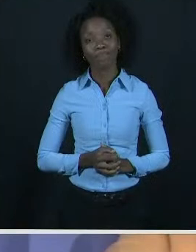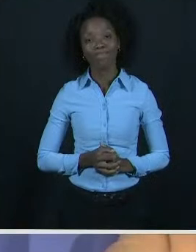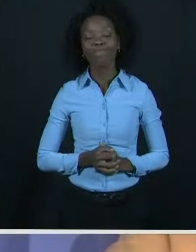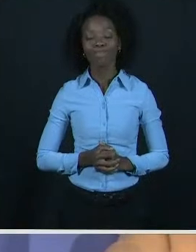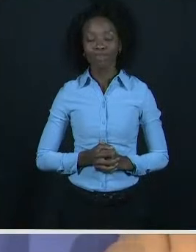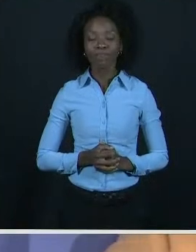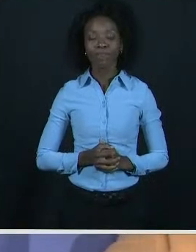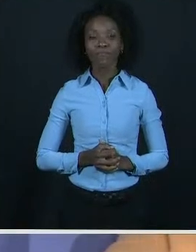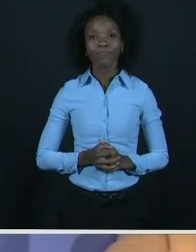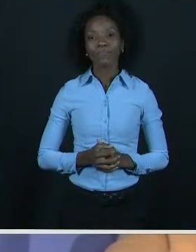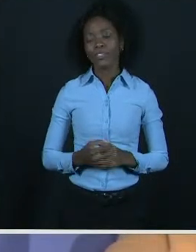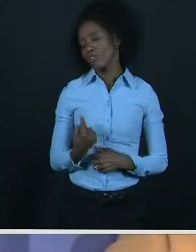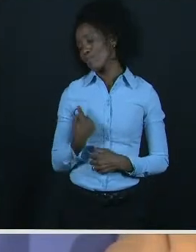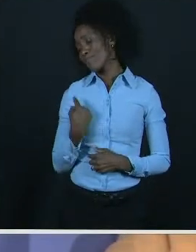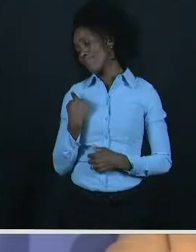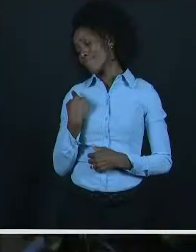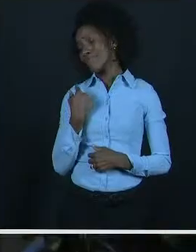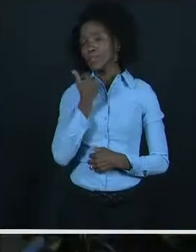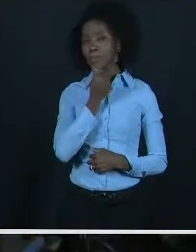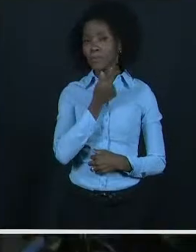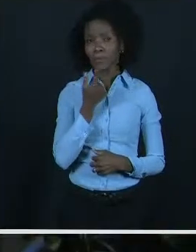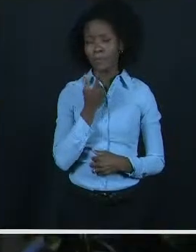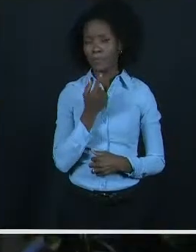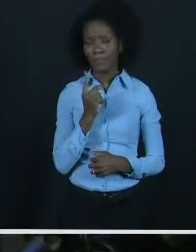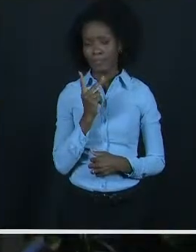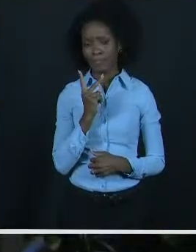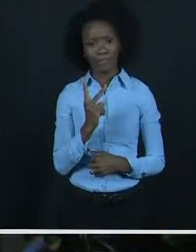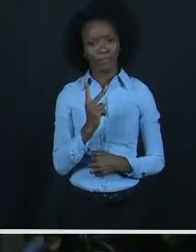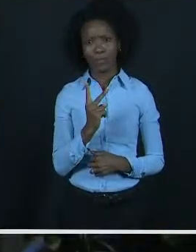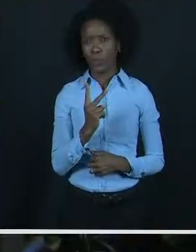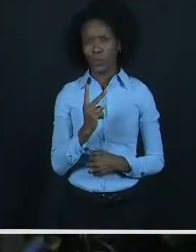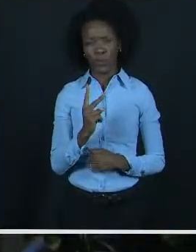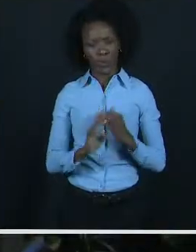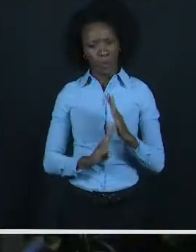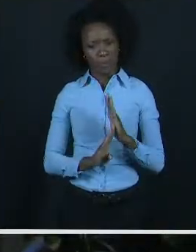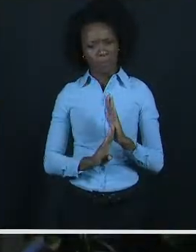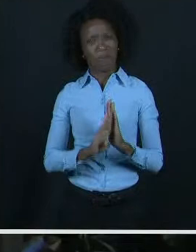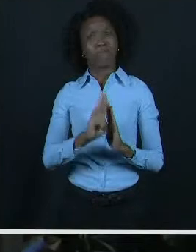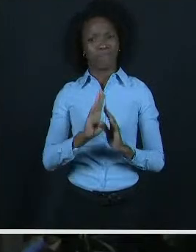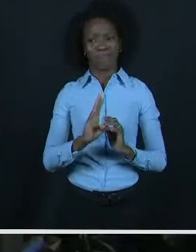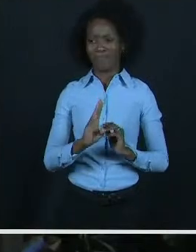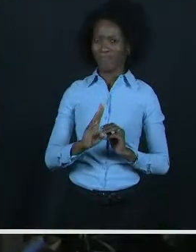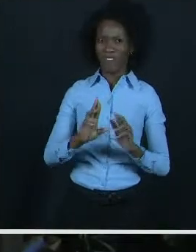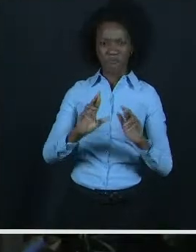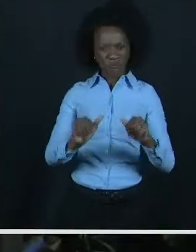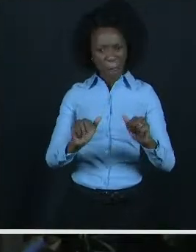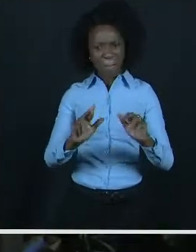We have in recent times seen a spate of rapes and